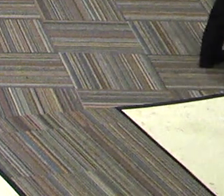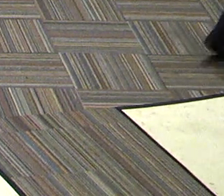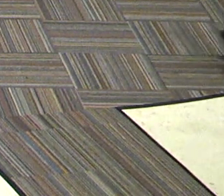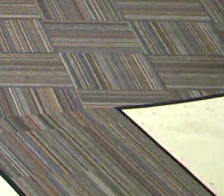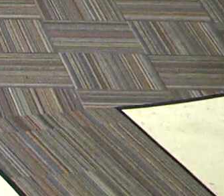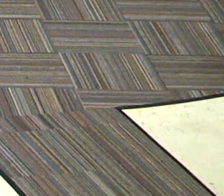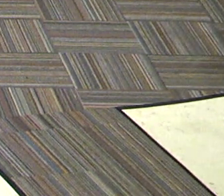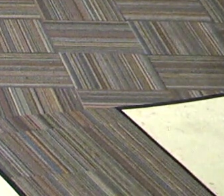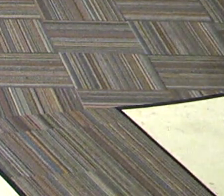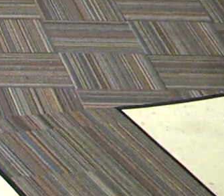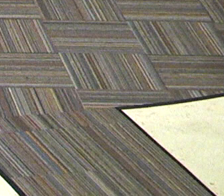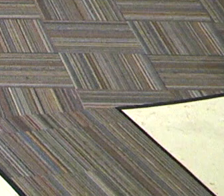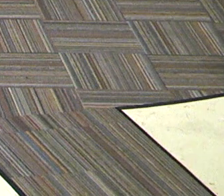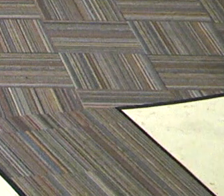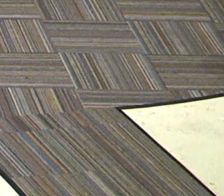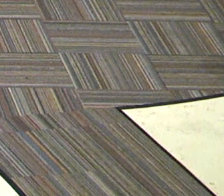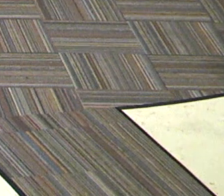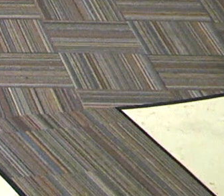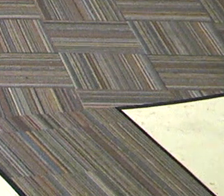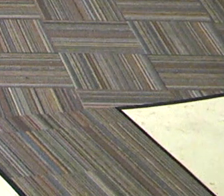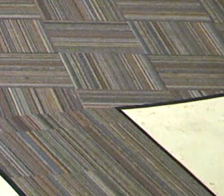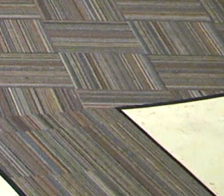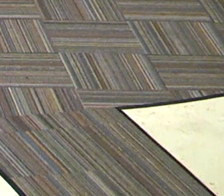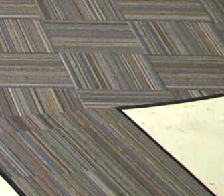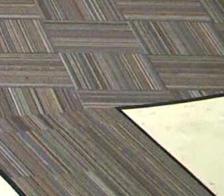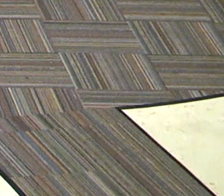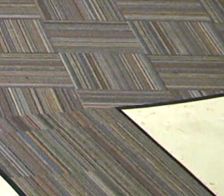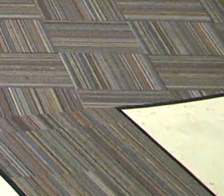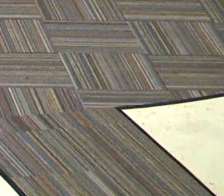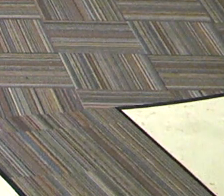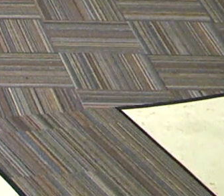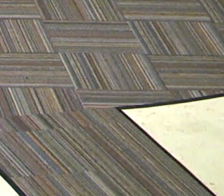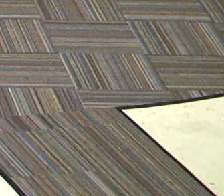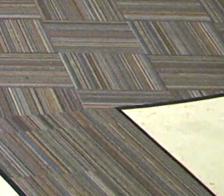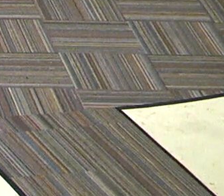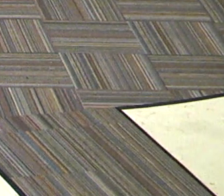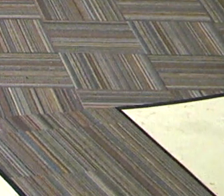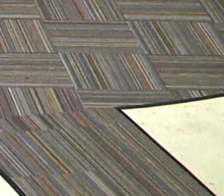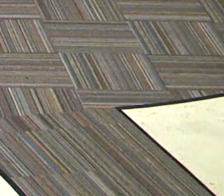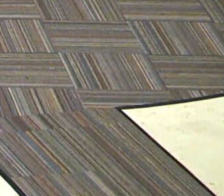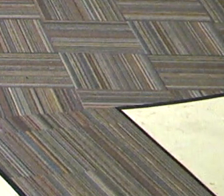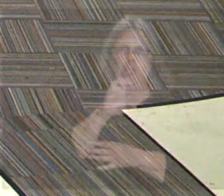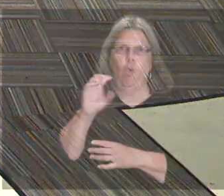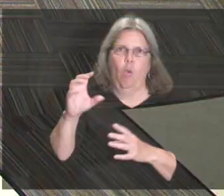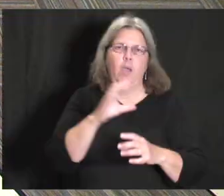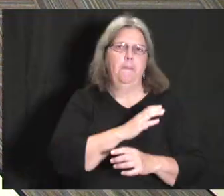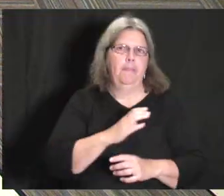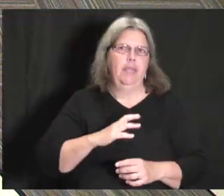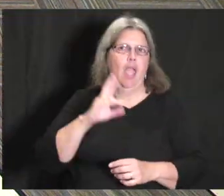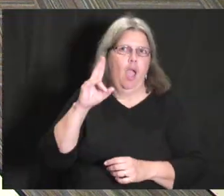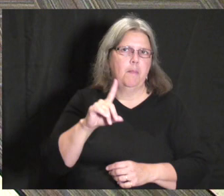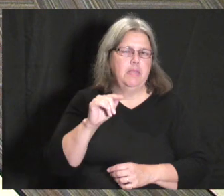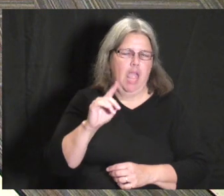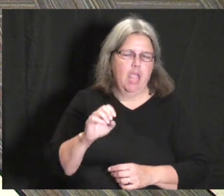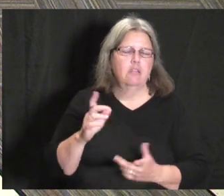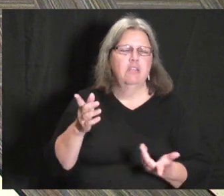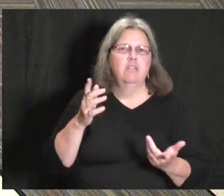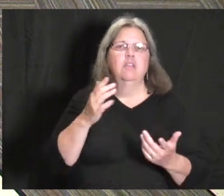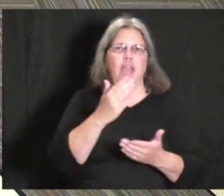and appreciate you showing up. I know we've got members of our steering committee here, and thank you for being here, and I'd like to